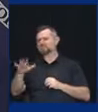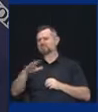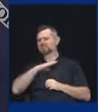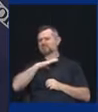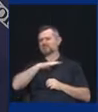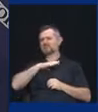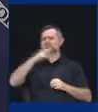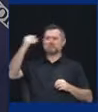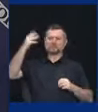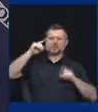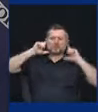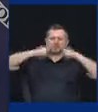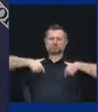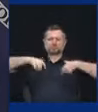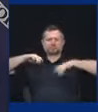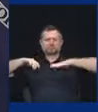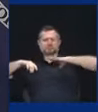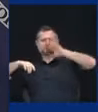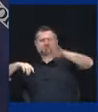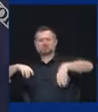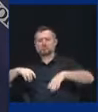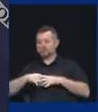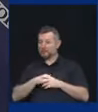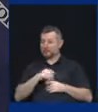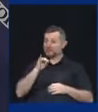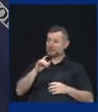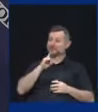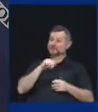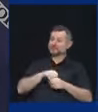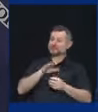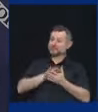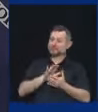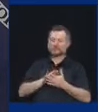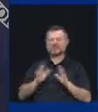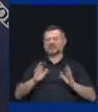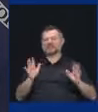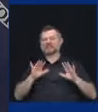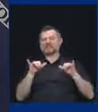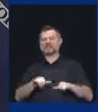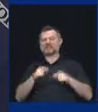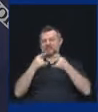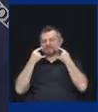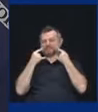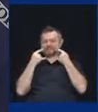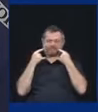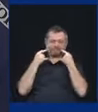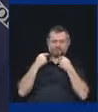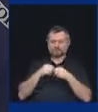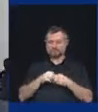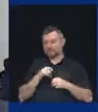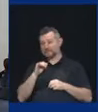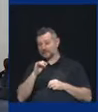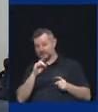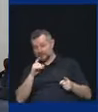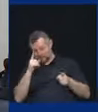outside mask requirement. They were not comfortable with the inside mask requirement. Do you think that's fair? But you're modifying for the outside.